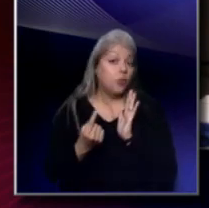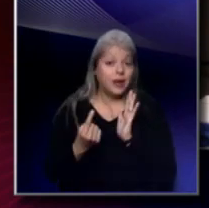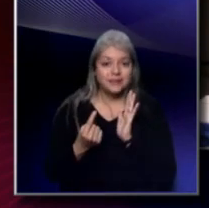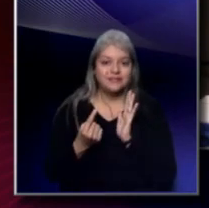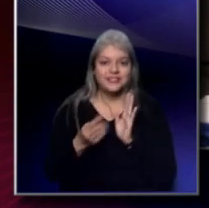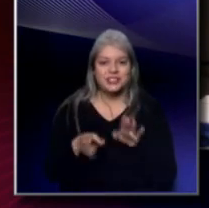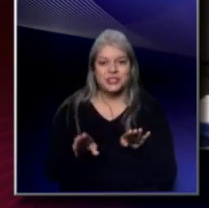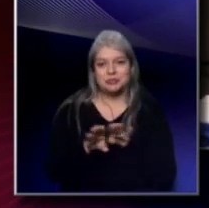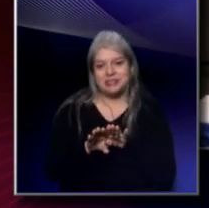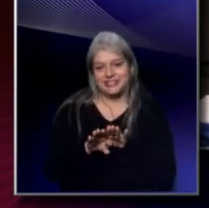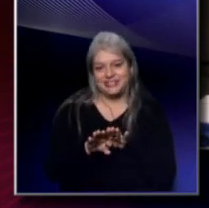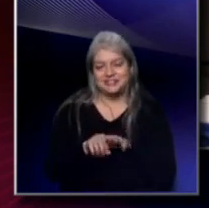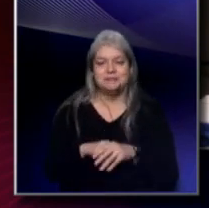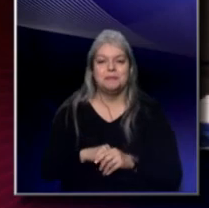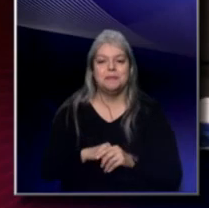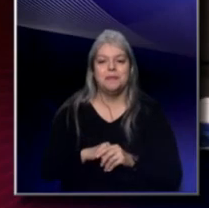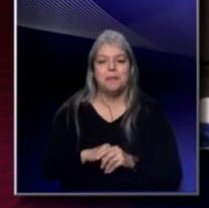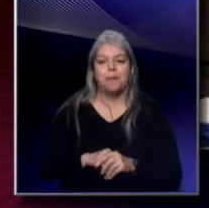You're in.